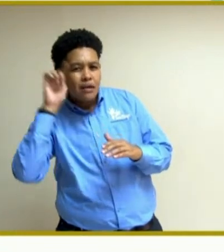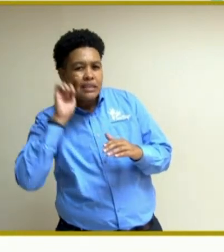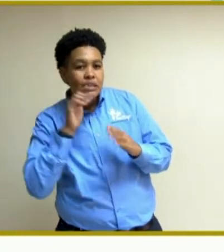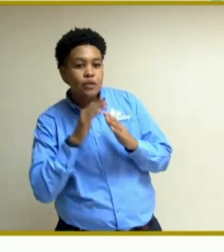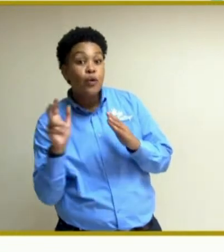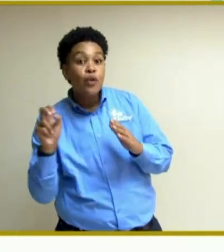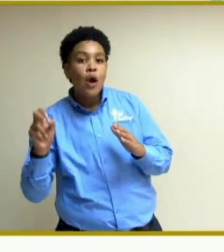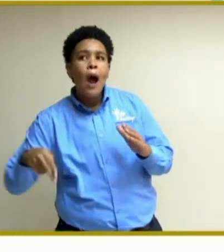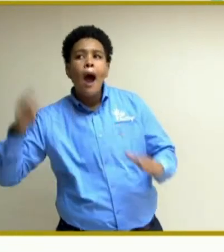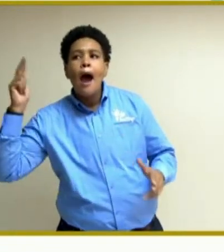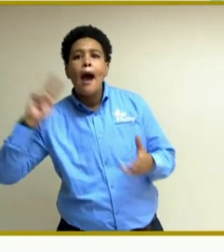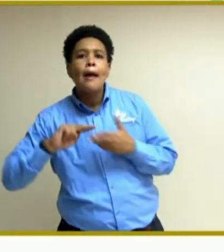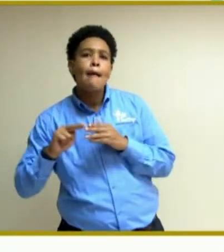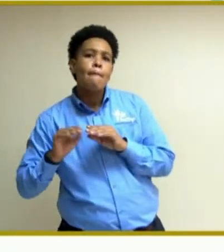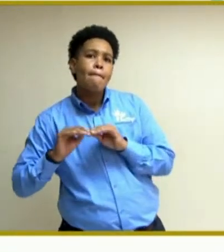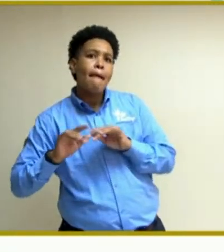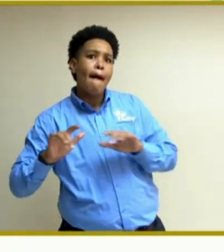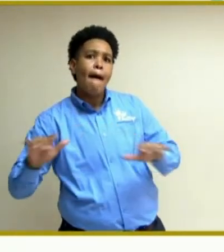Next slide.